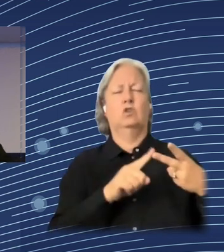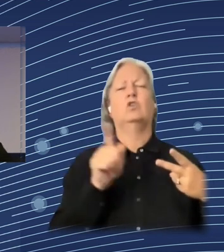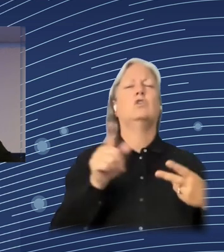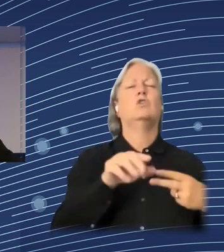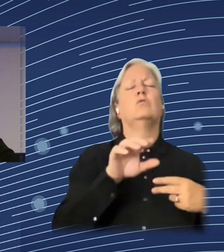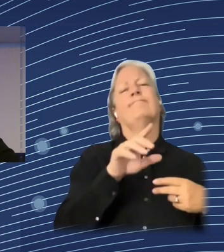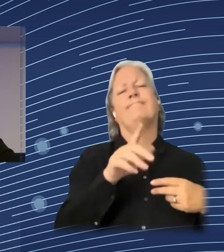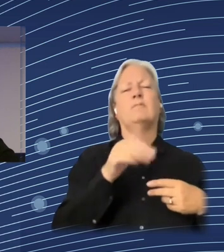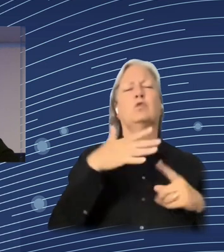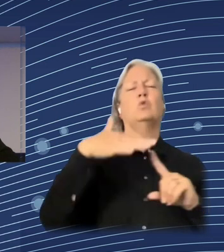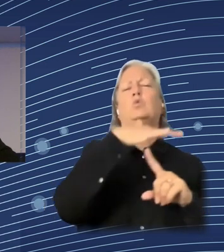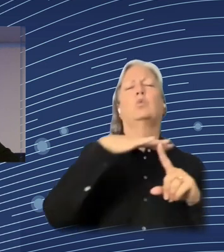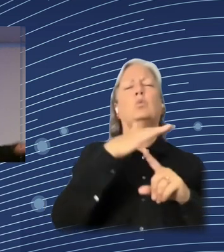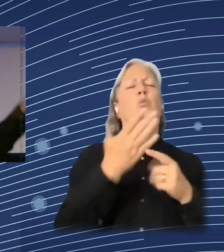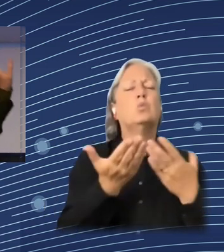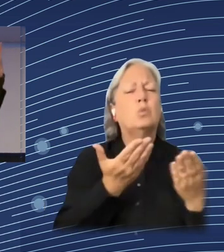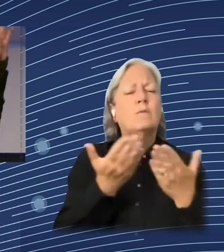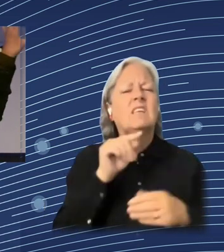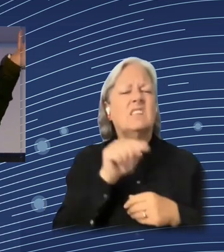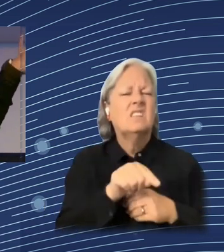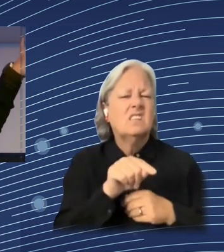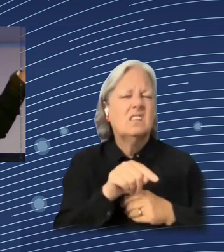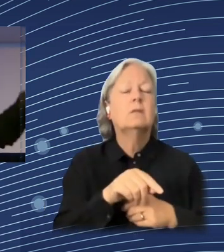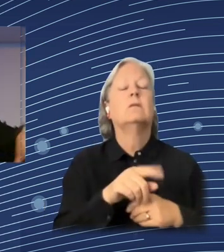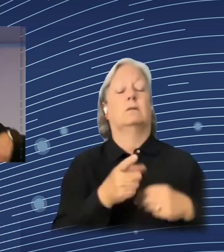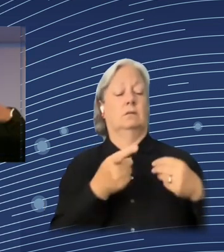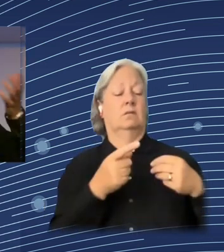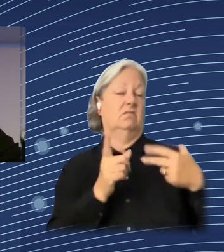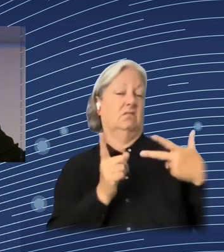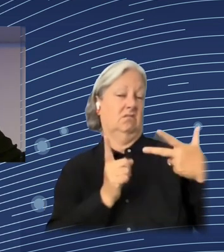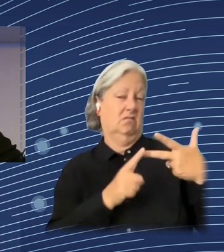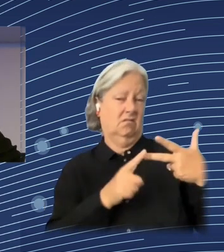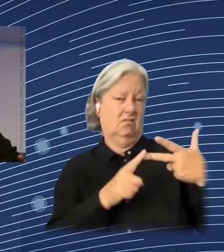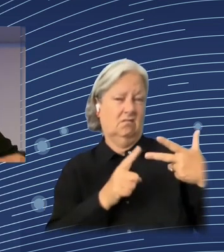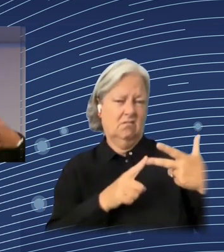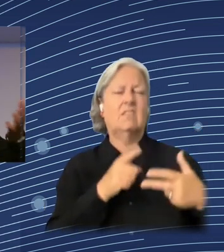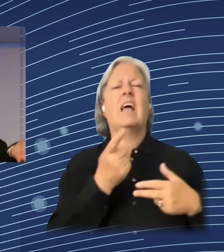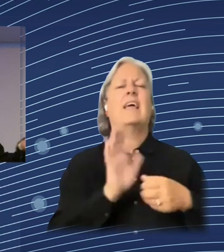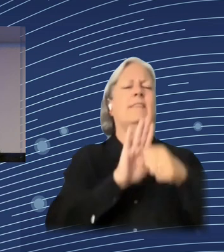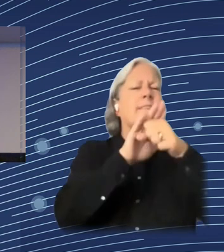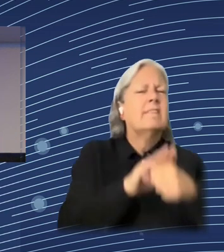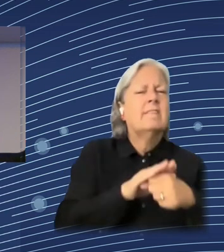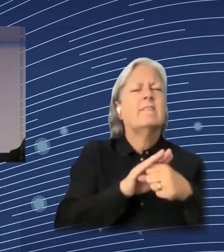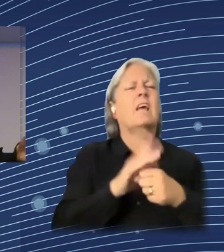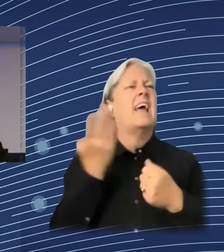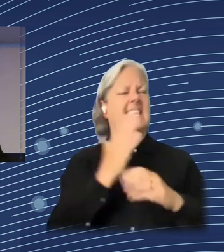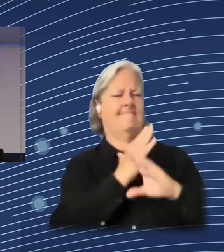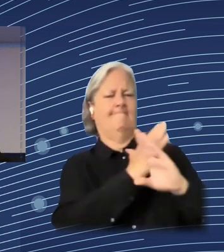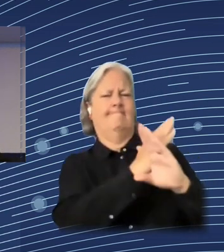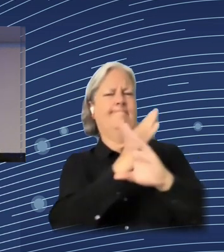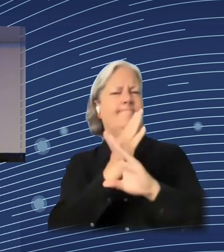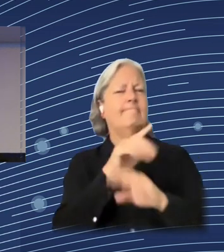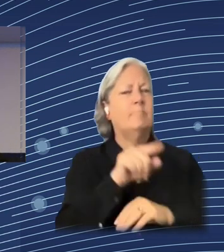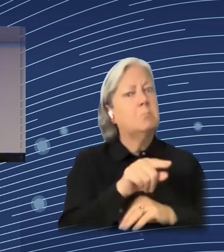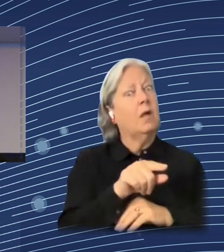that brings us here today. Then in terms of discrimination, there's a lot of potential discriminations associated with the impact of